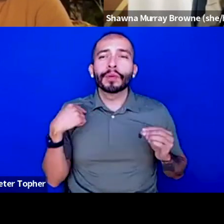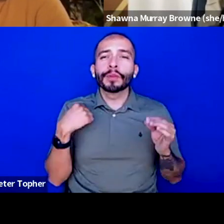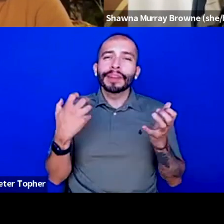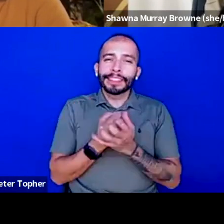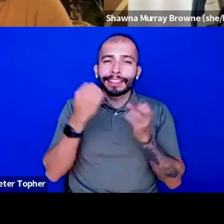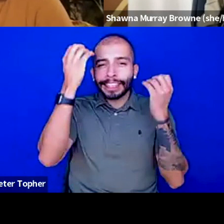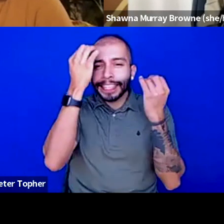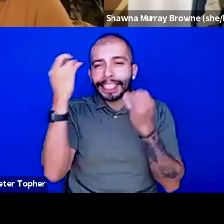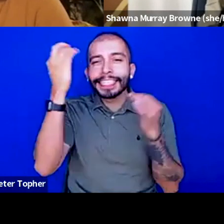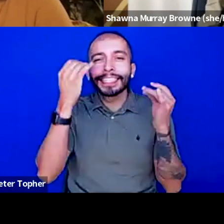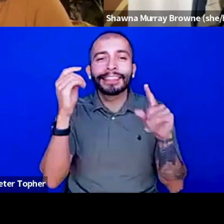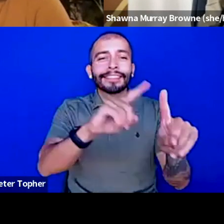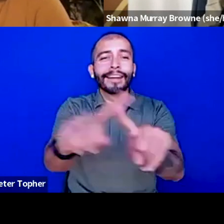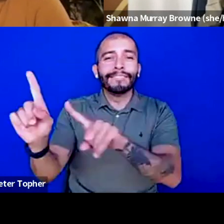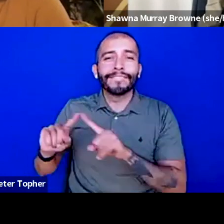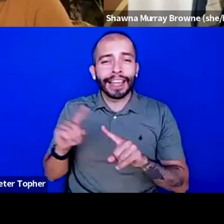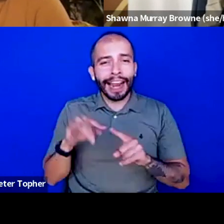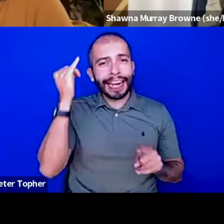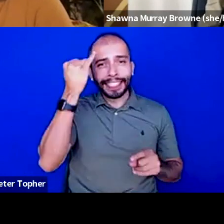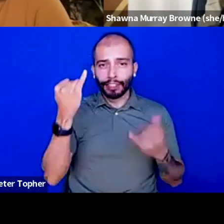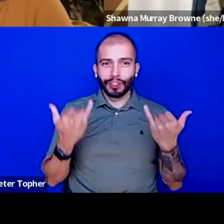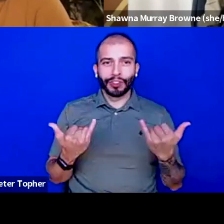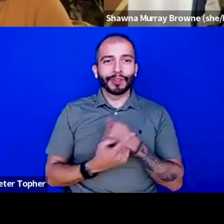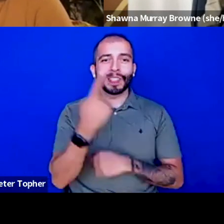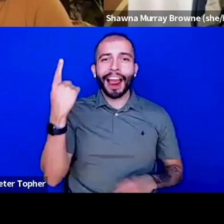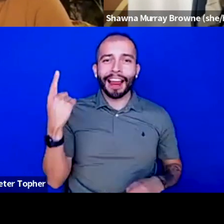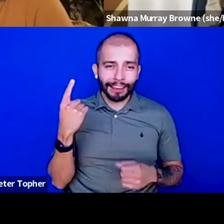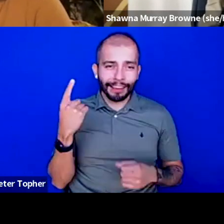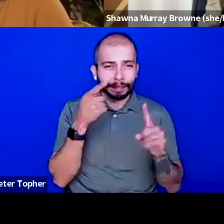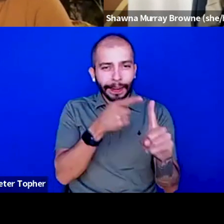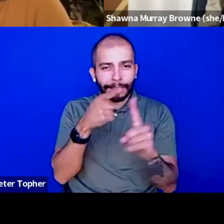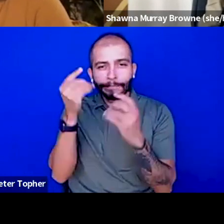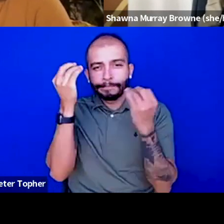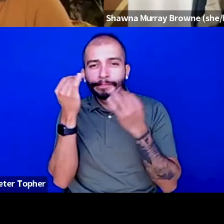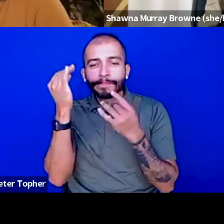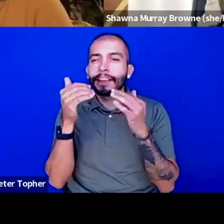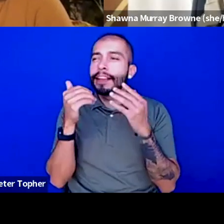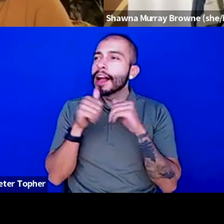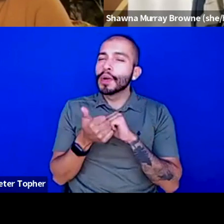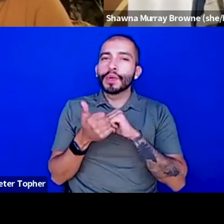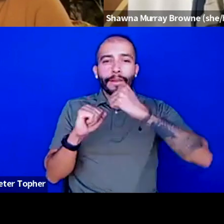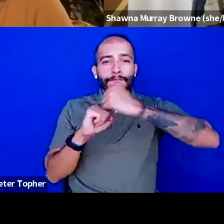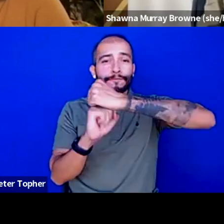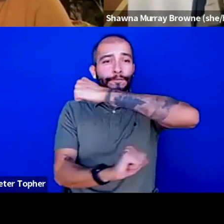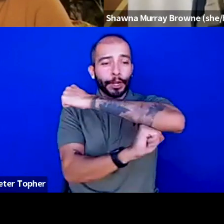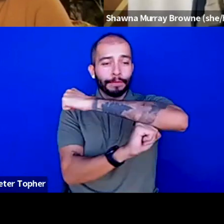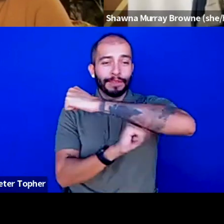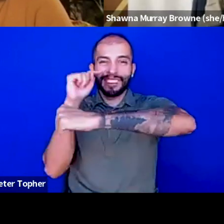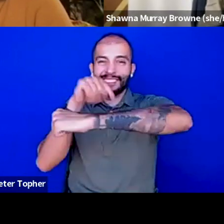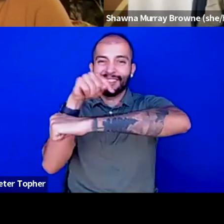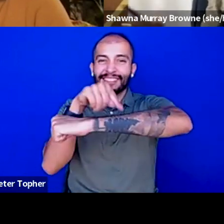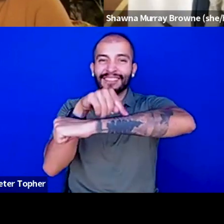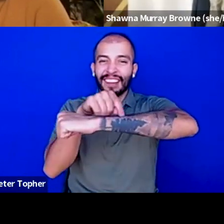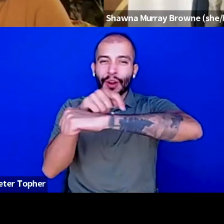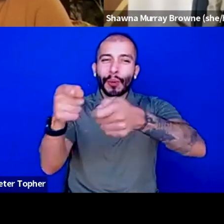about how fundamentally it is the control of those of us who are living with mental health issues that are